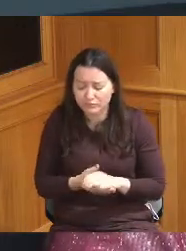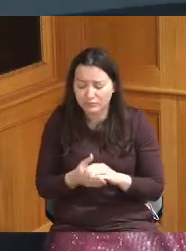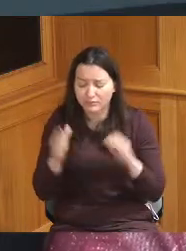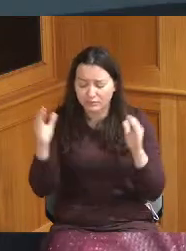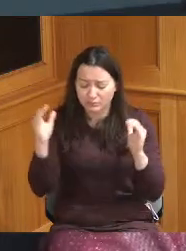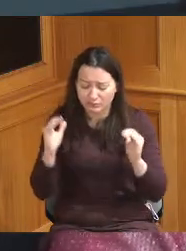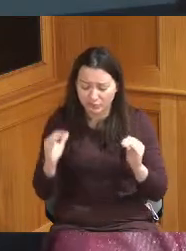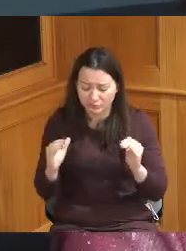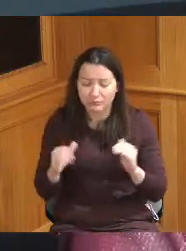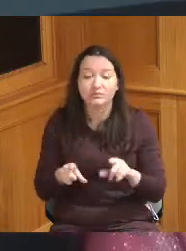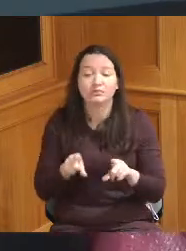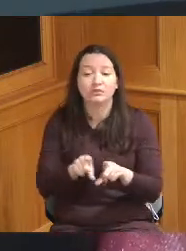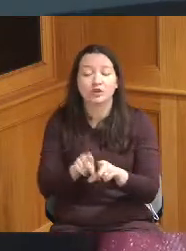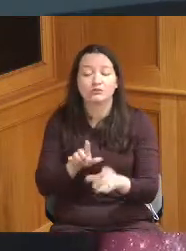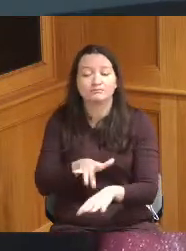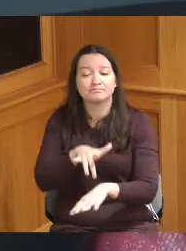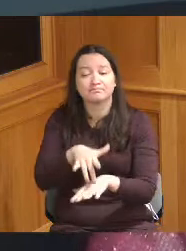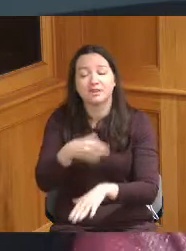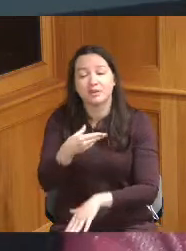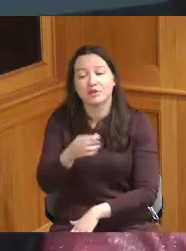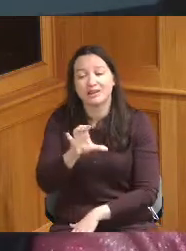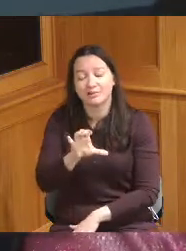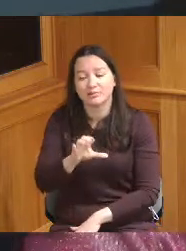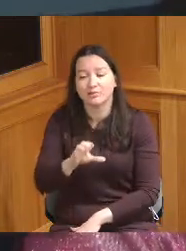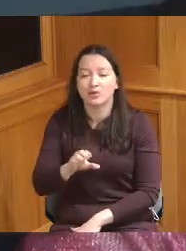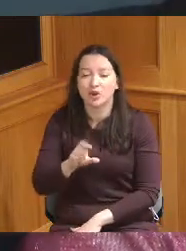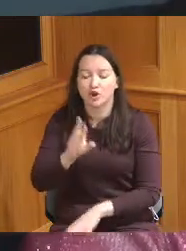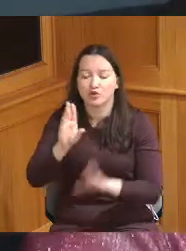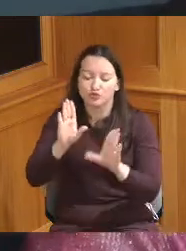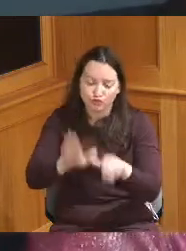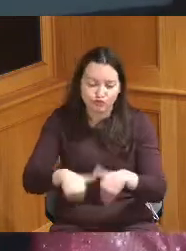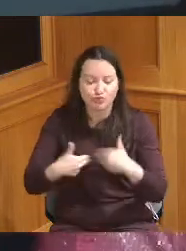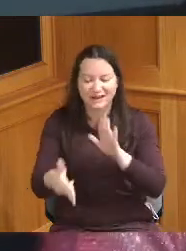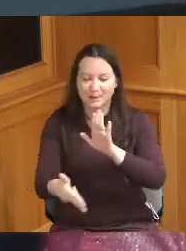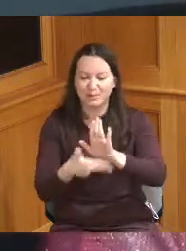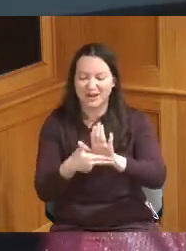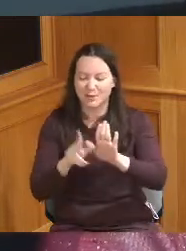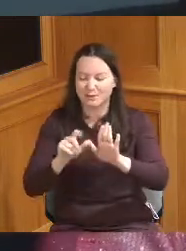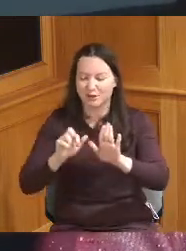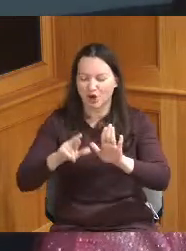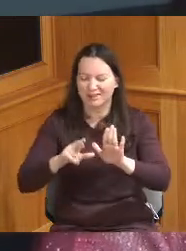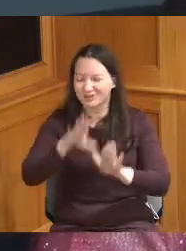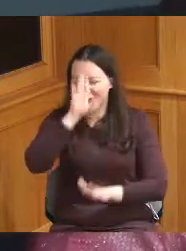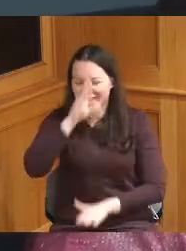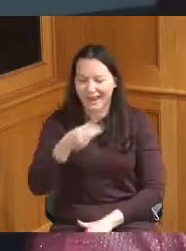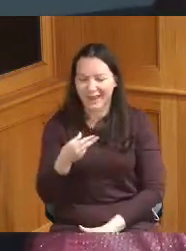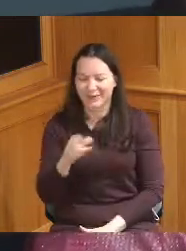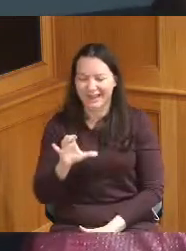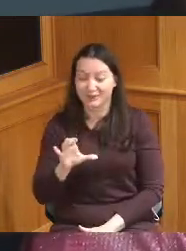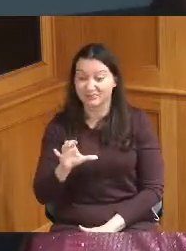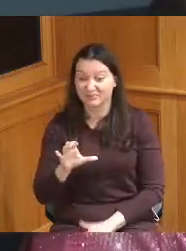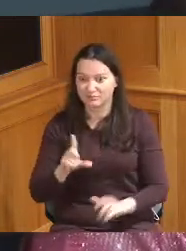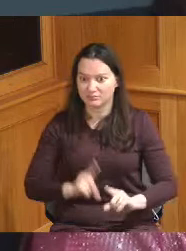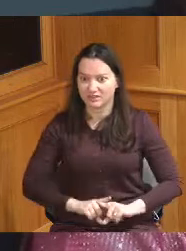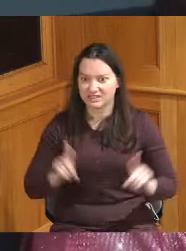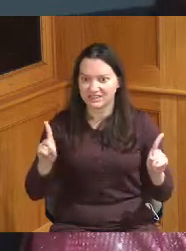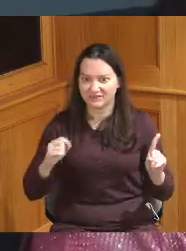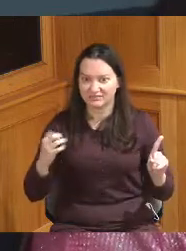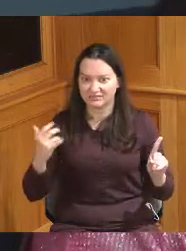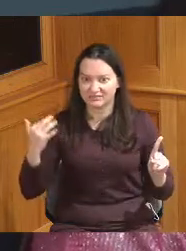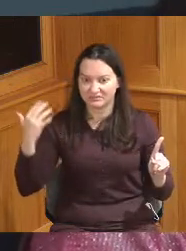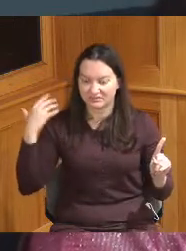also I participated in the Hamilton County rebranding webinar to look at, Hamilton County is a lot different than it